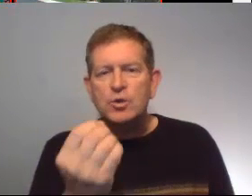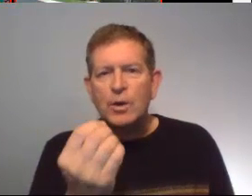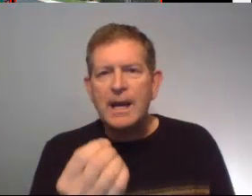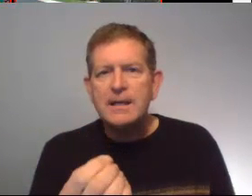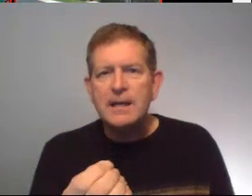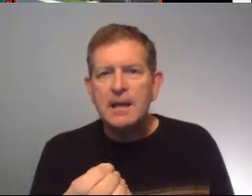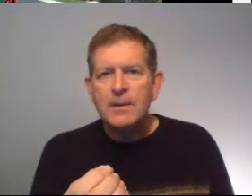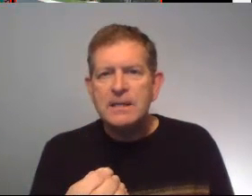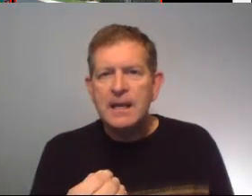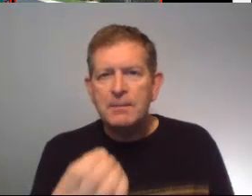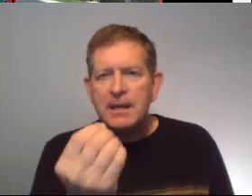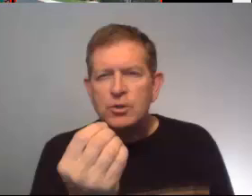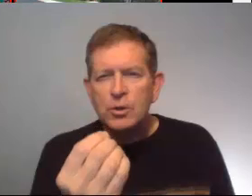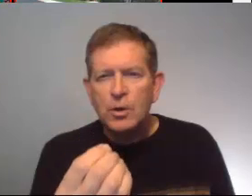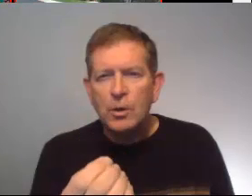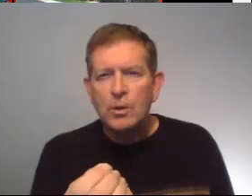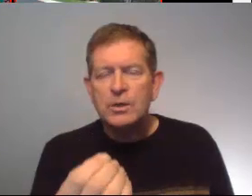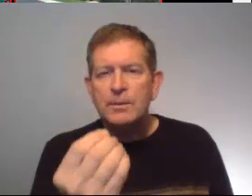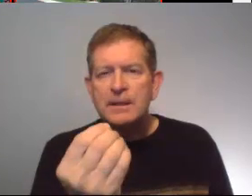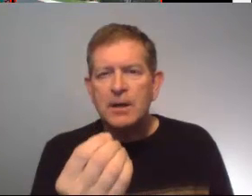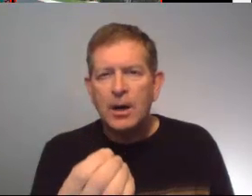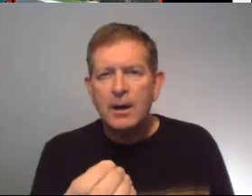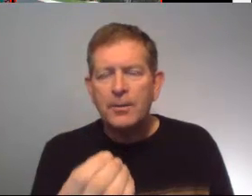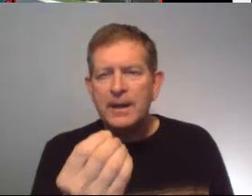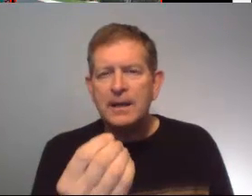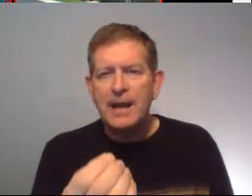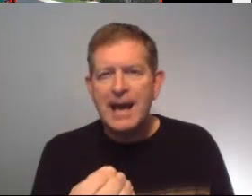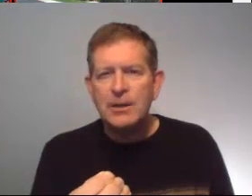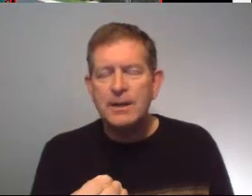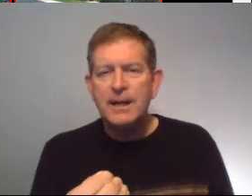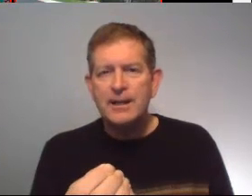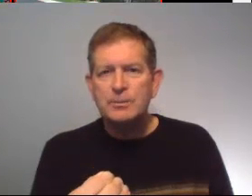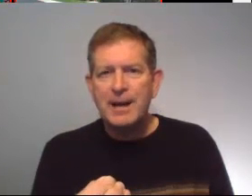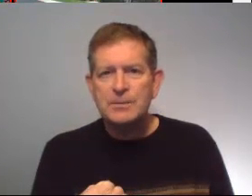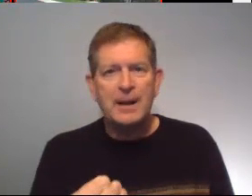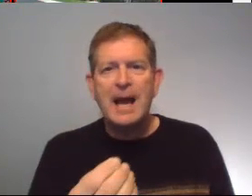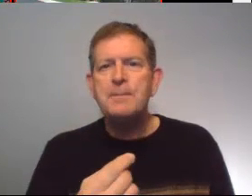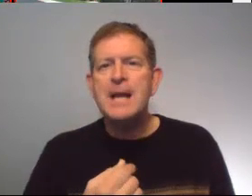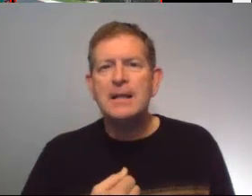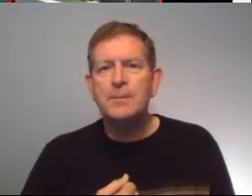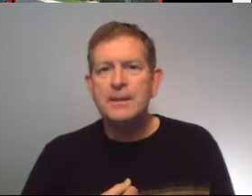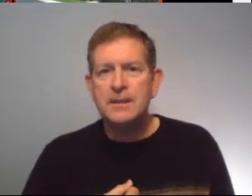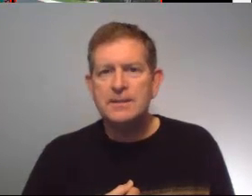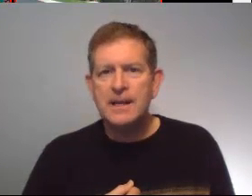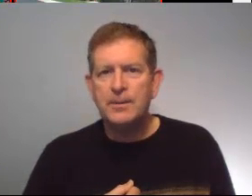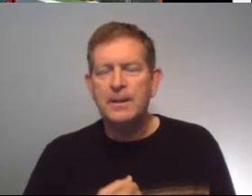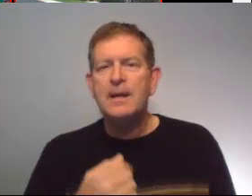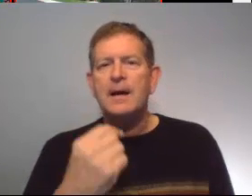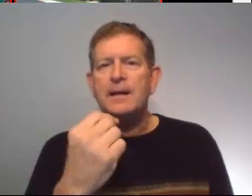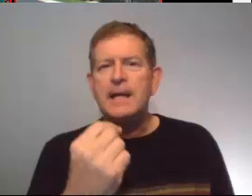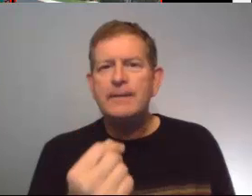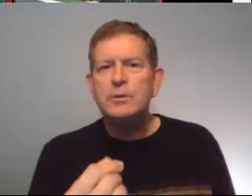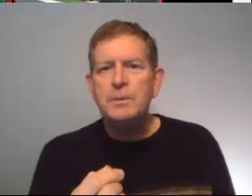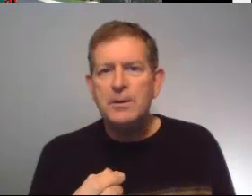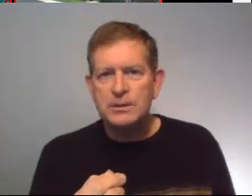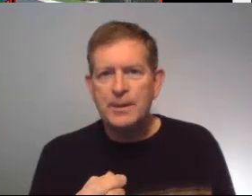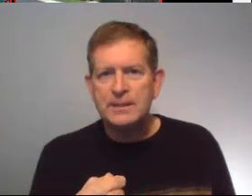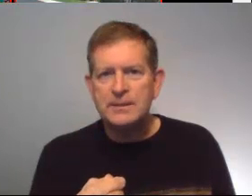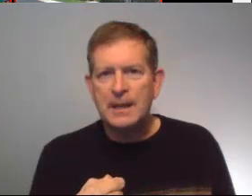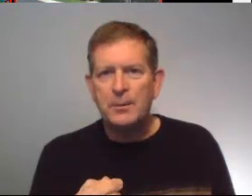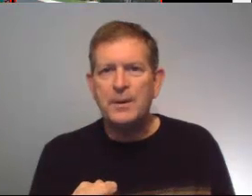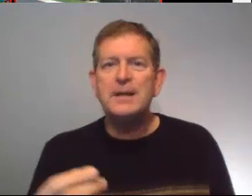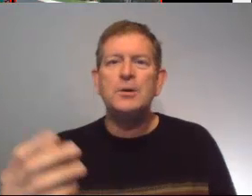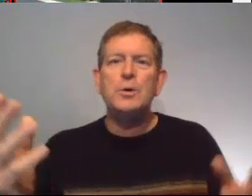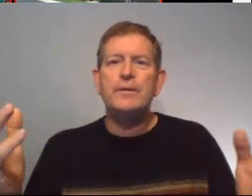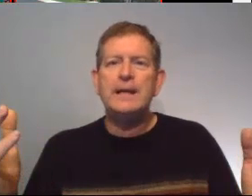on it. Try to imitate. Make it your goal to be as authentic and accurate as possible. I'm not the best example. A native speaker is the